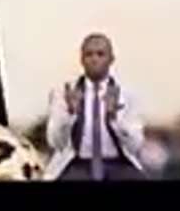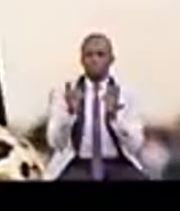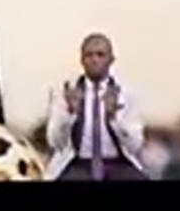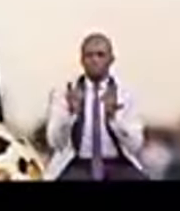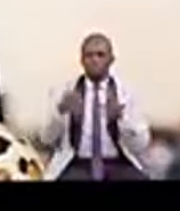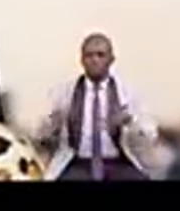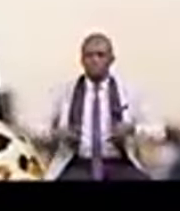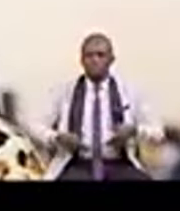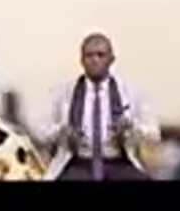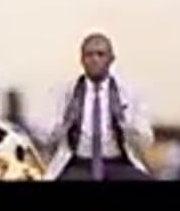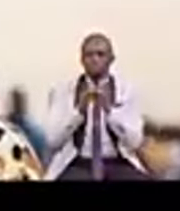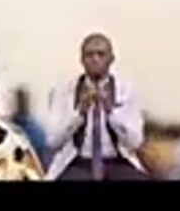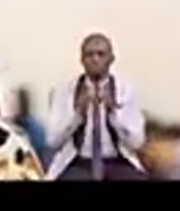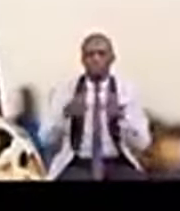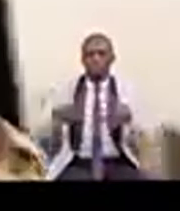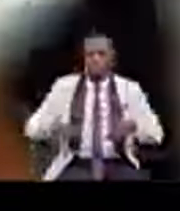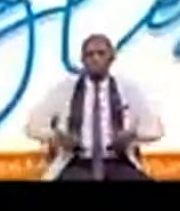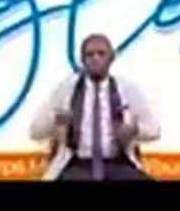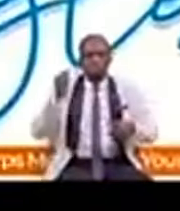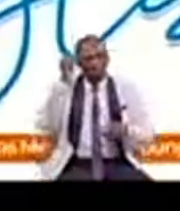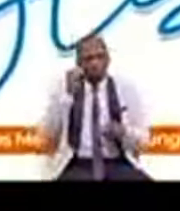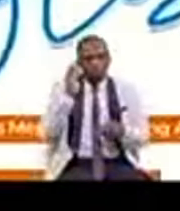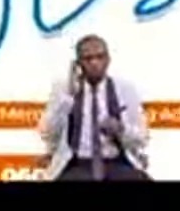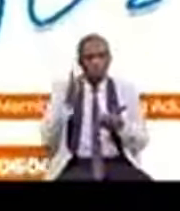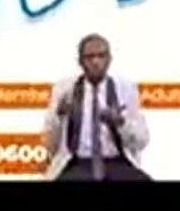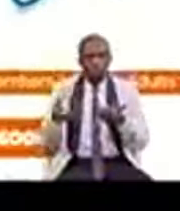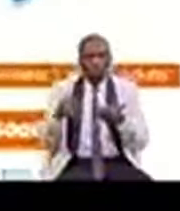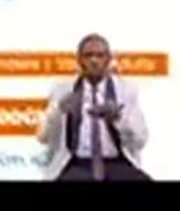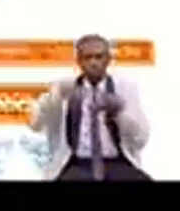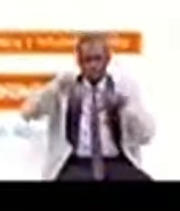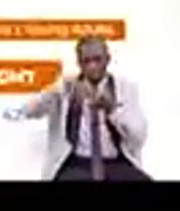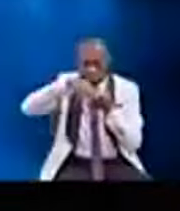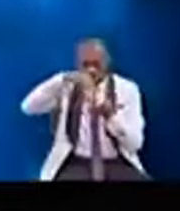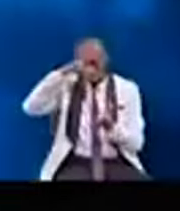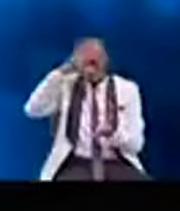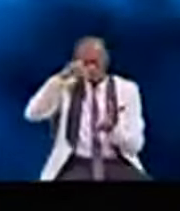If heaven is going to fall, let it fall. Even those